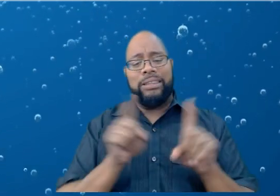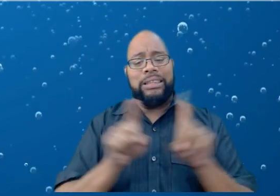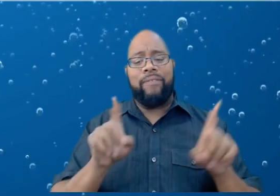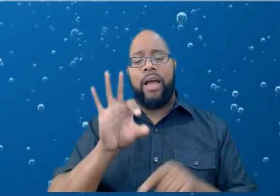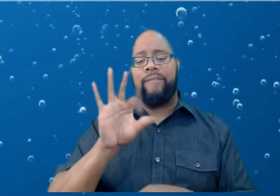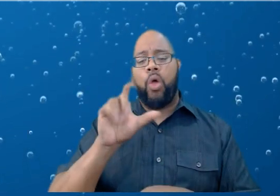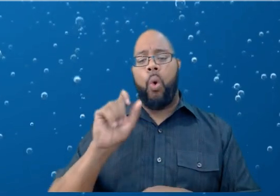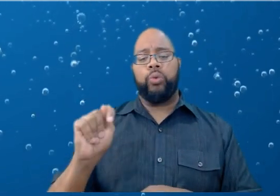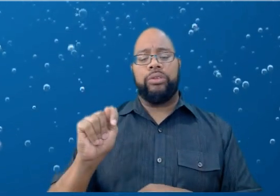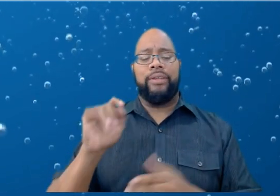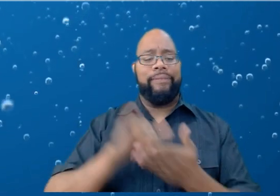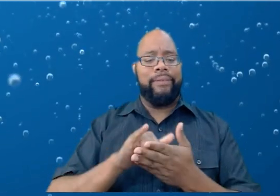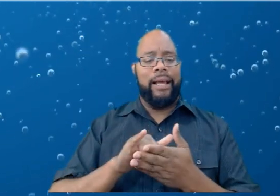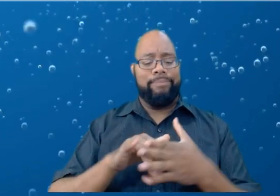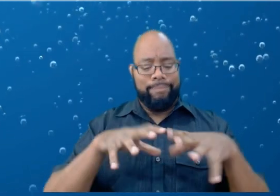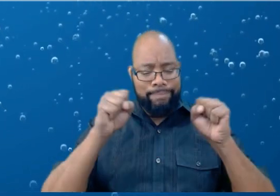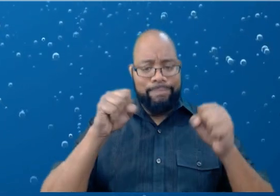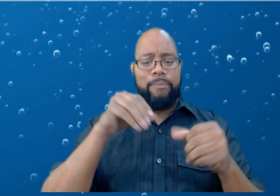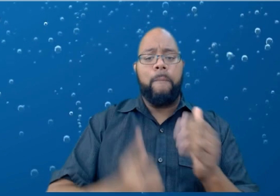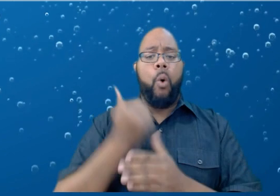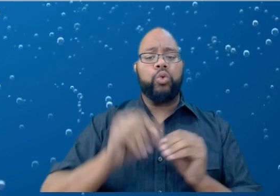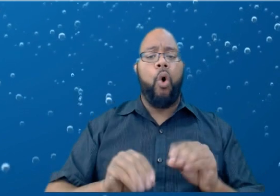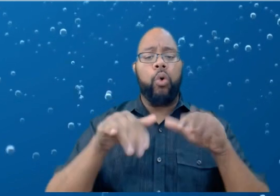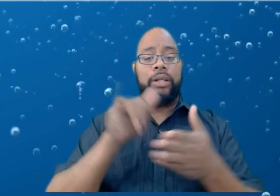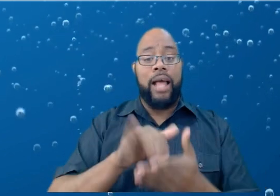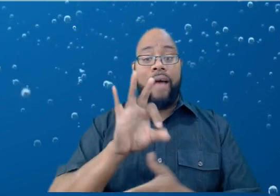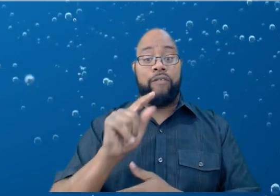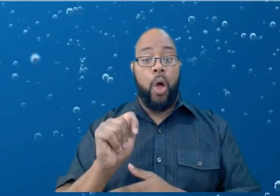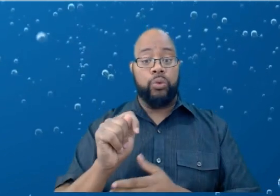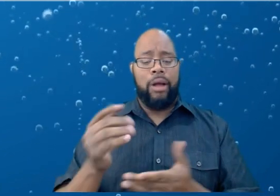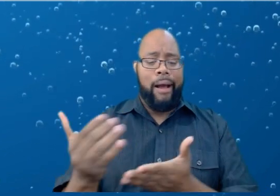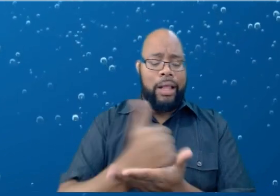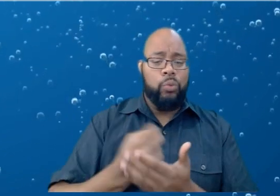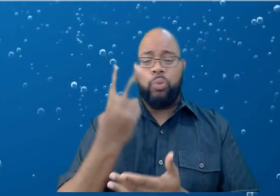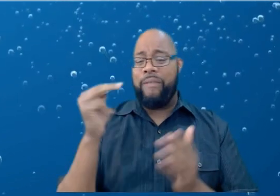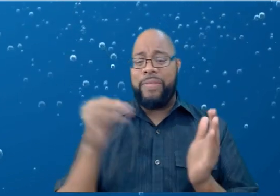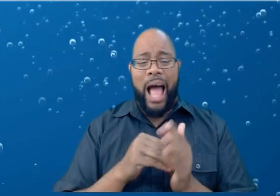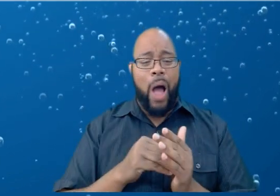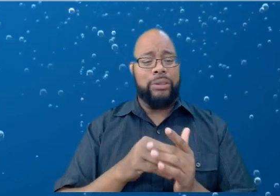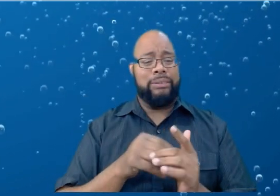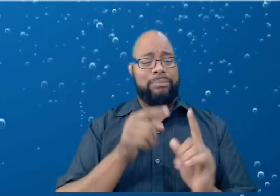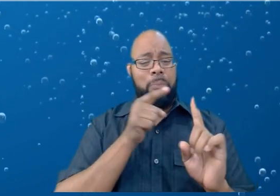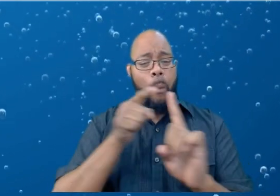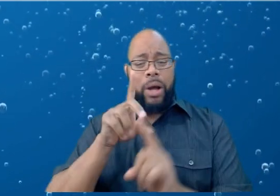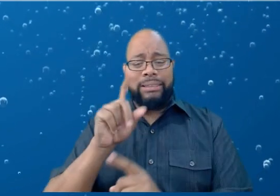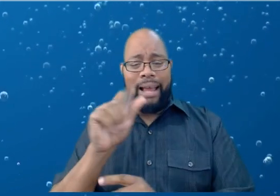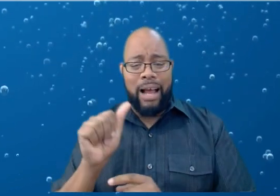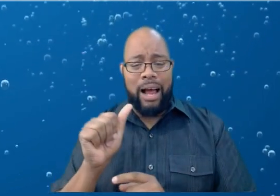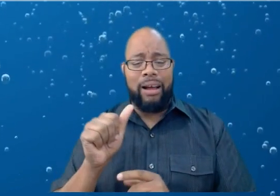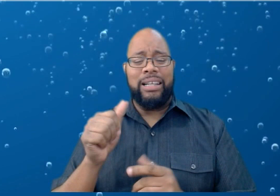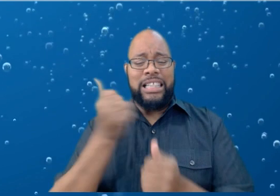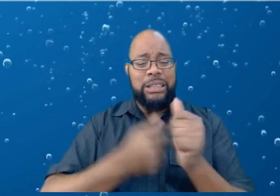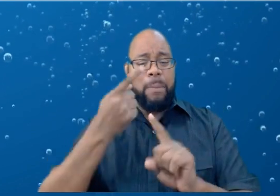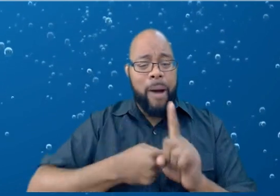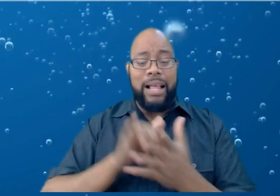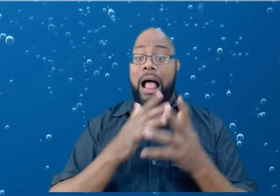suite of different floats that occupy most of the ocean. These floats are collecting like 12,000 data profiles every